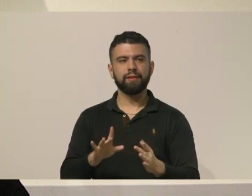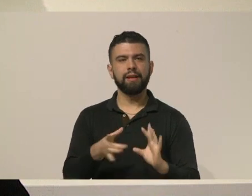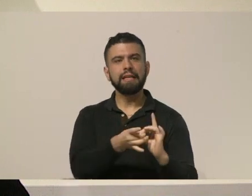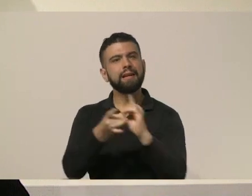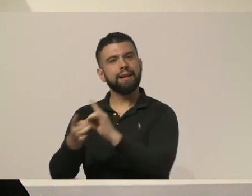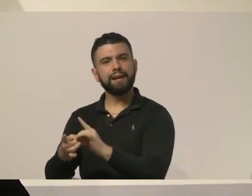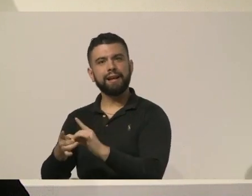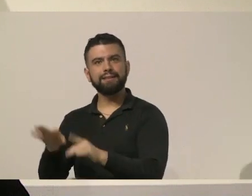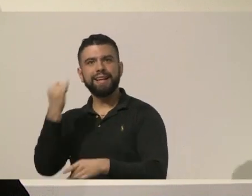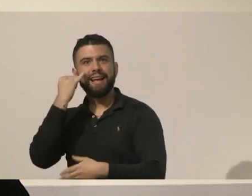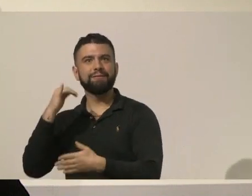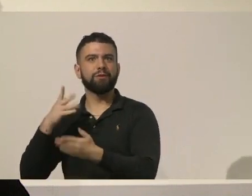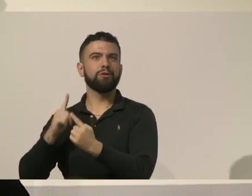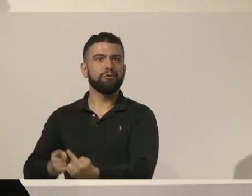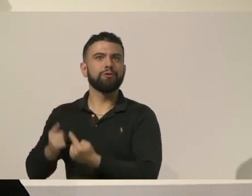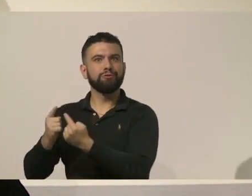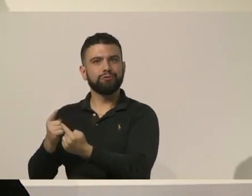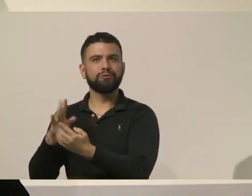So moving on,